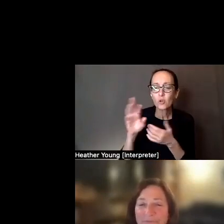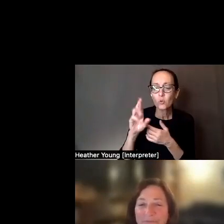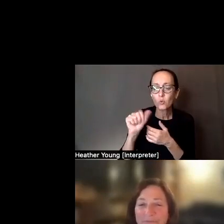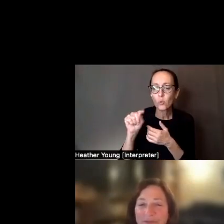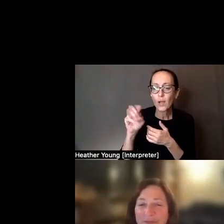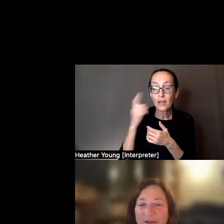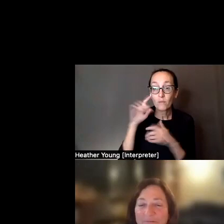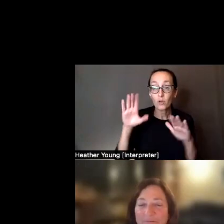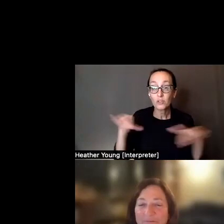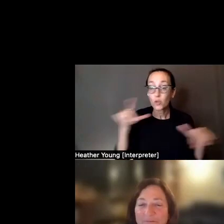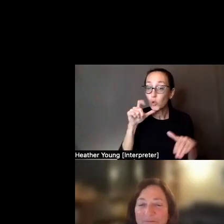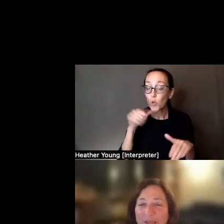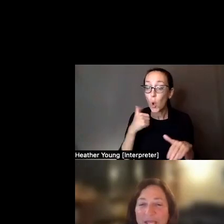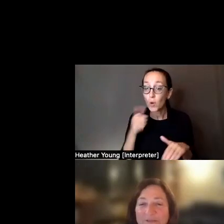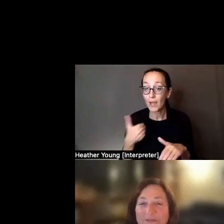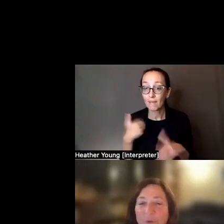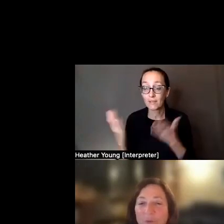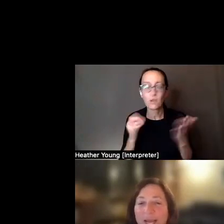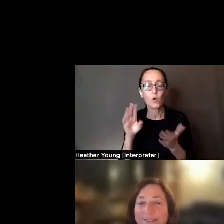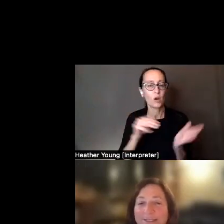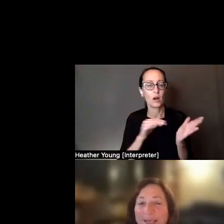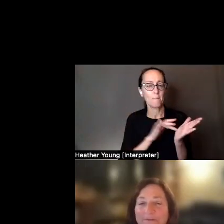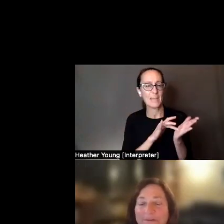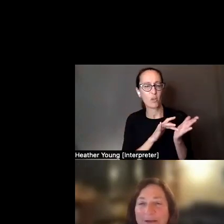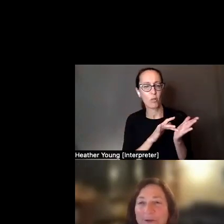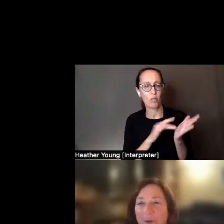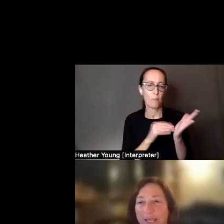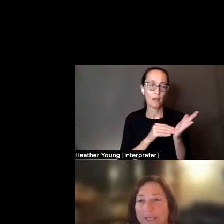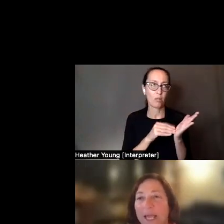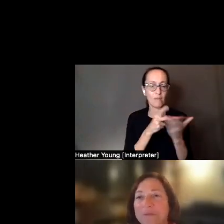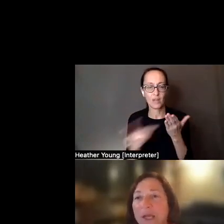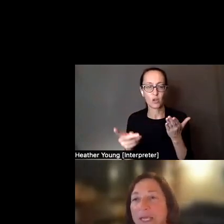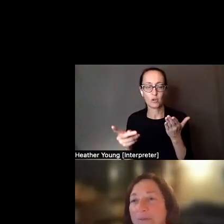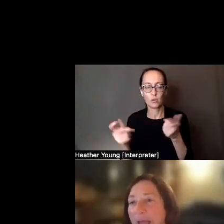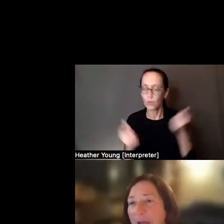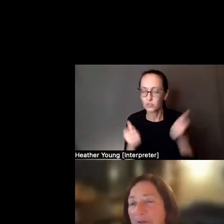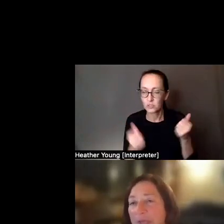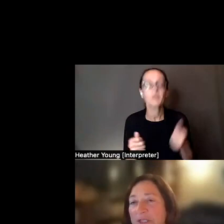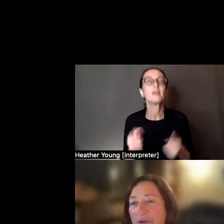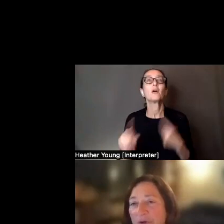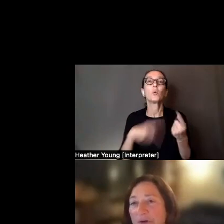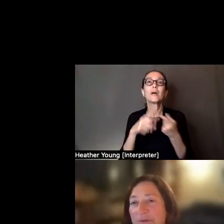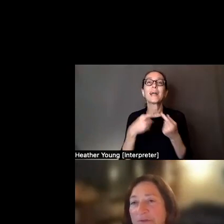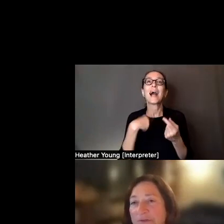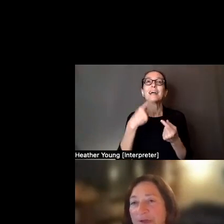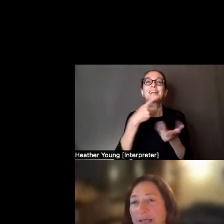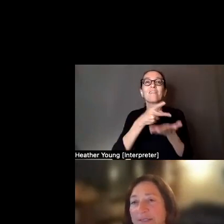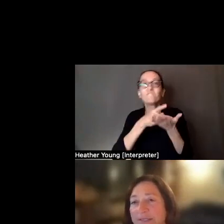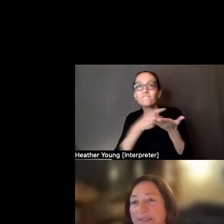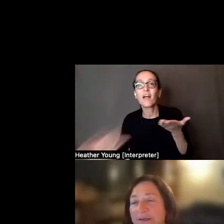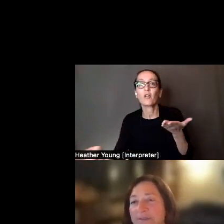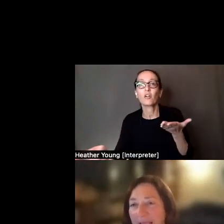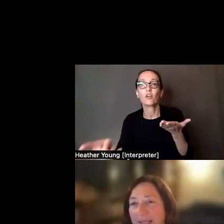a medical failure? So when I say failure rate, I'm talking about the internal